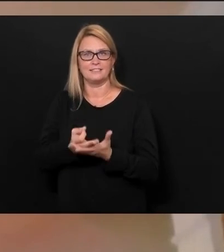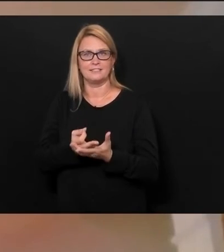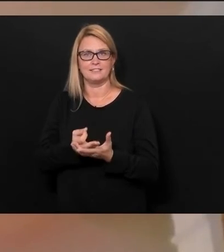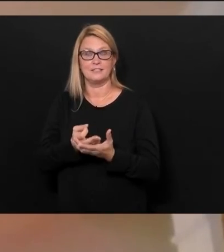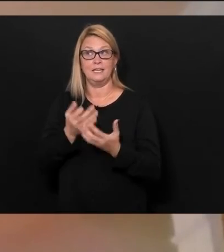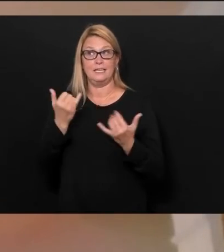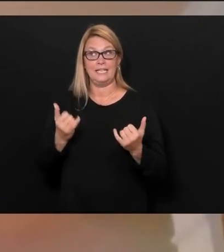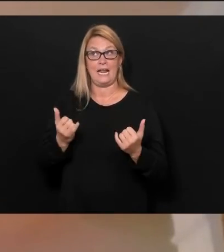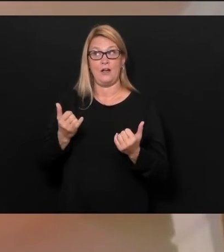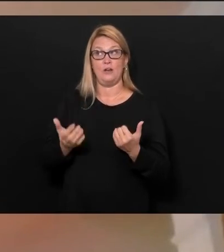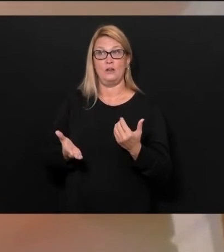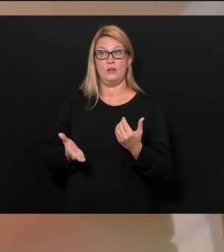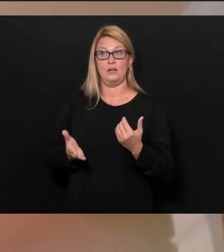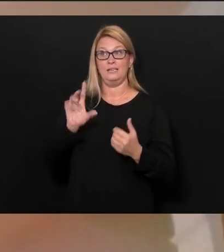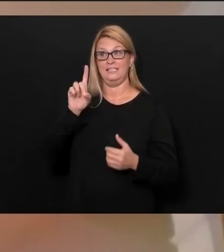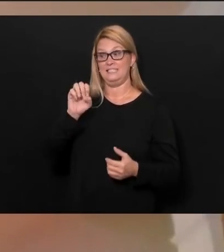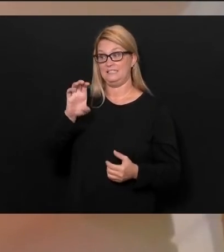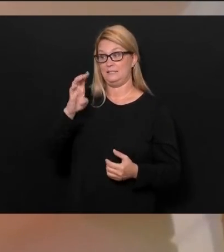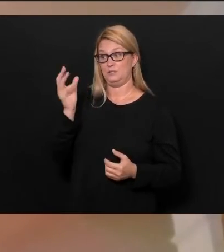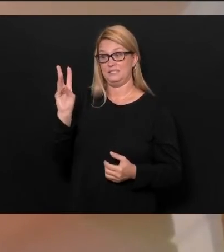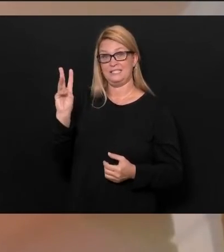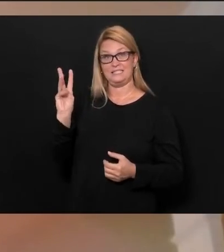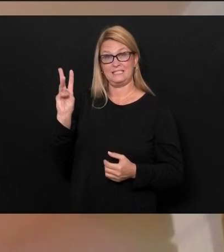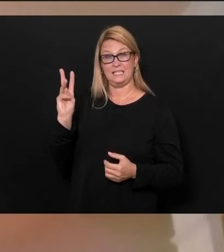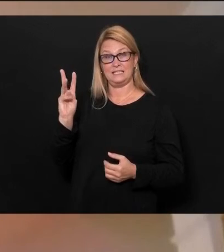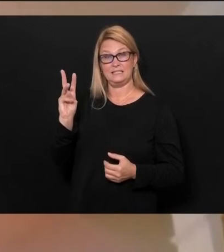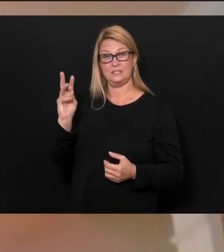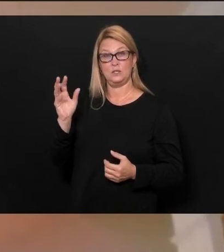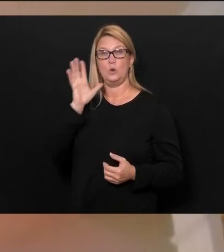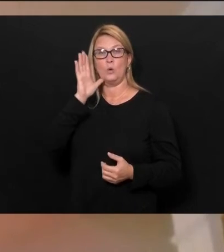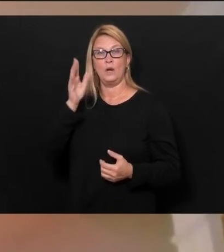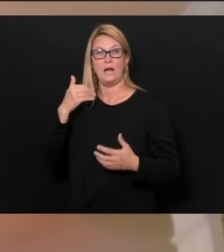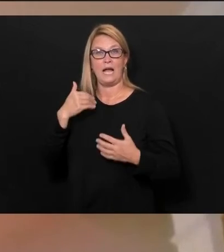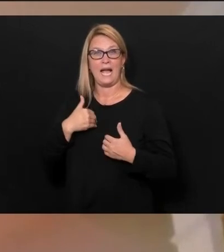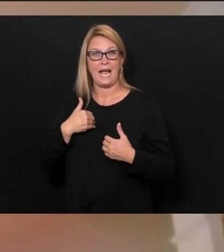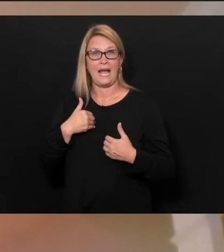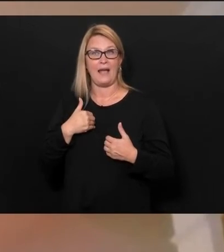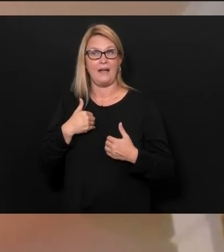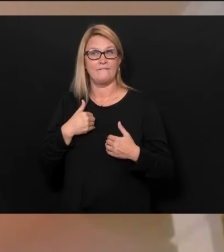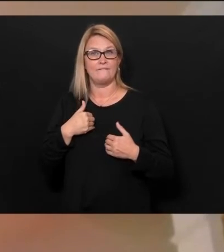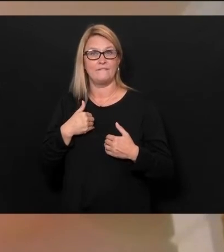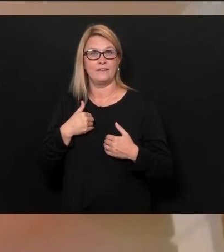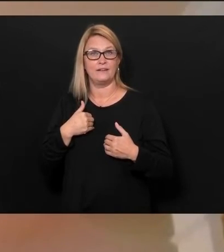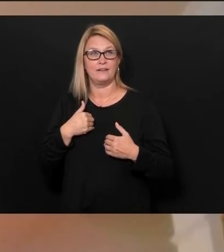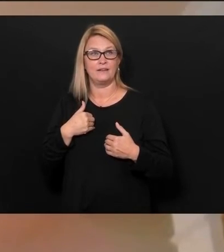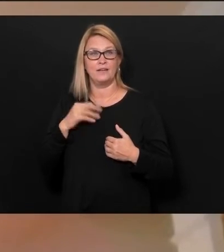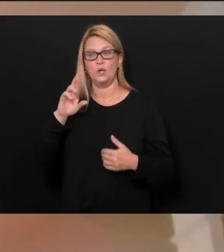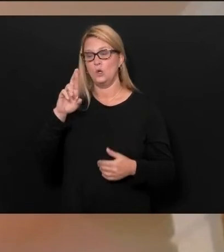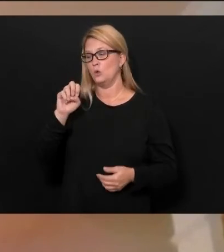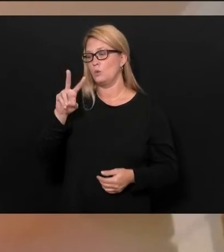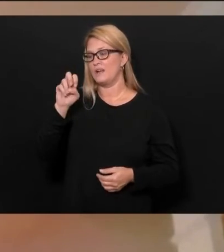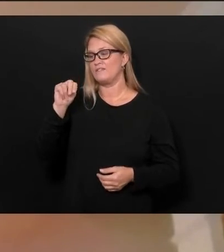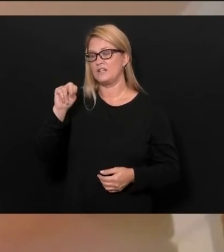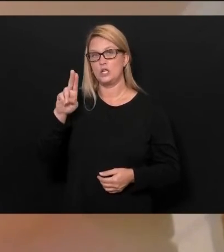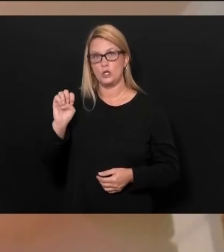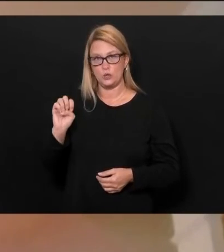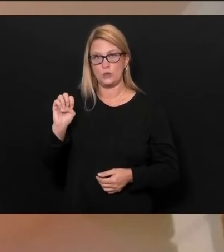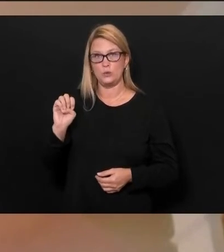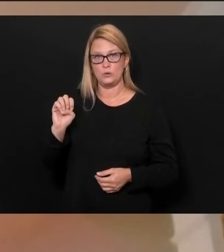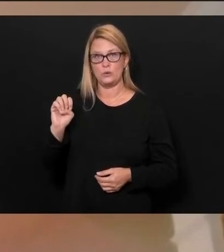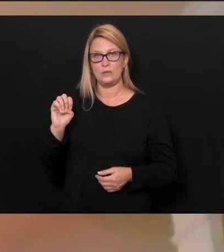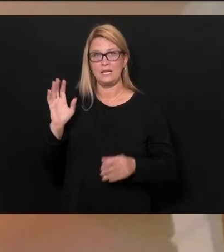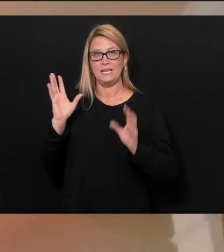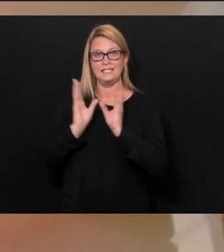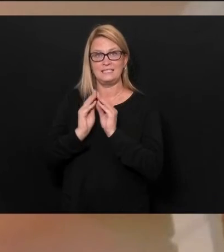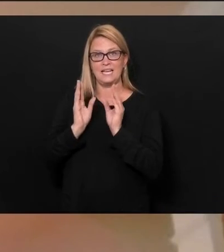through December 16th, could we have a similar session, a breakout, with Revenue Secretary Hardy and whoever else provides guidance